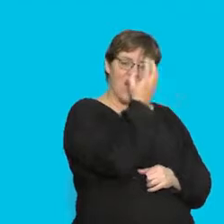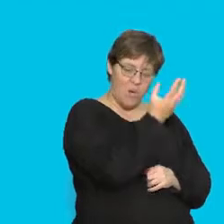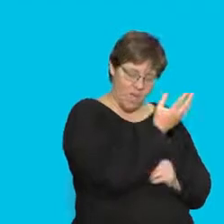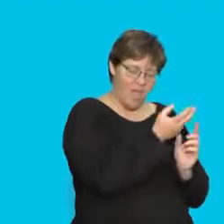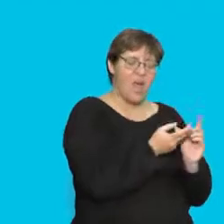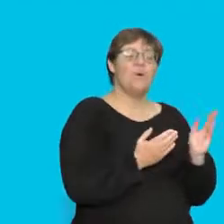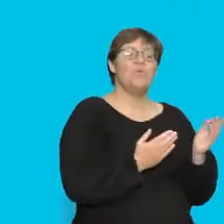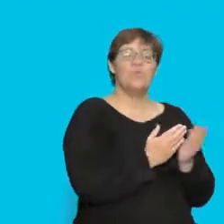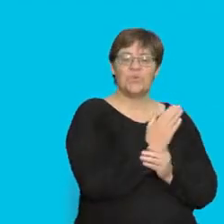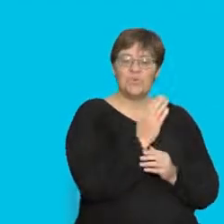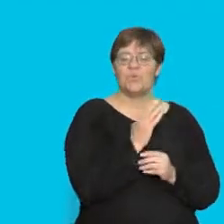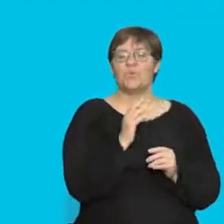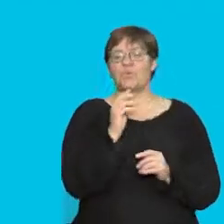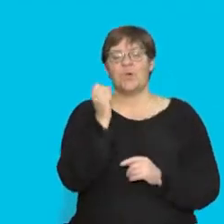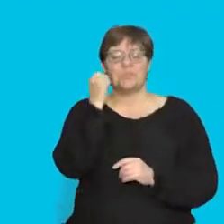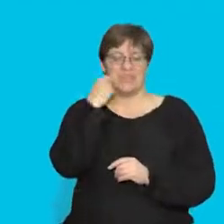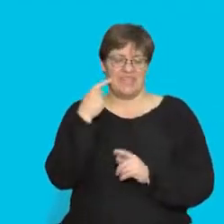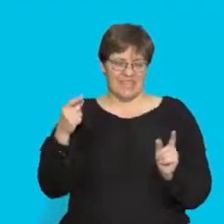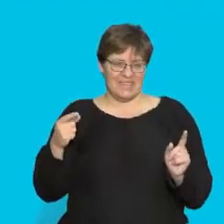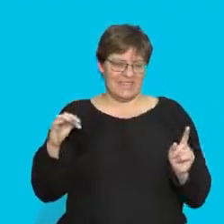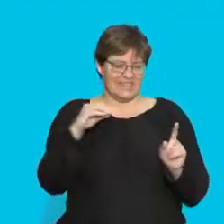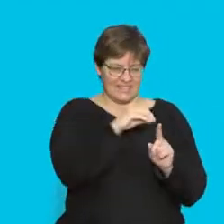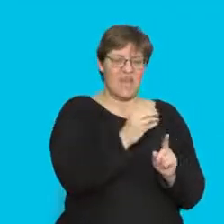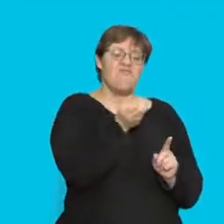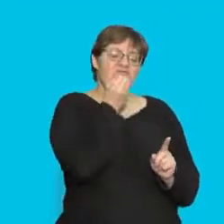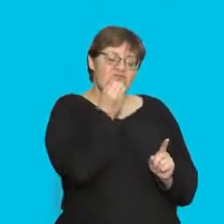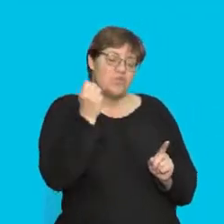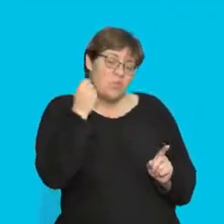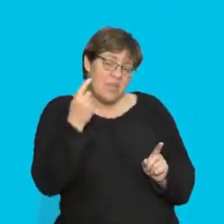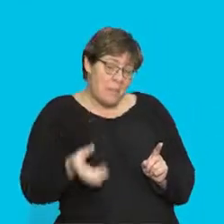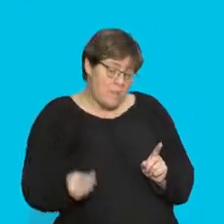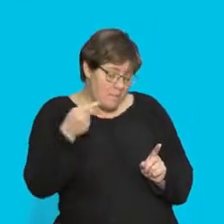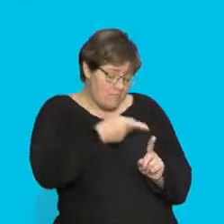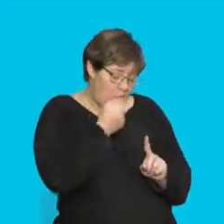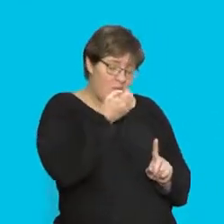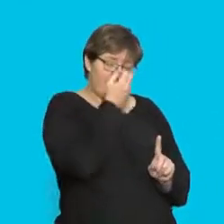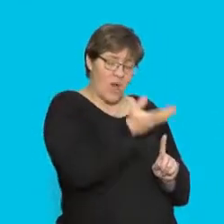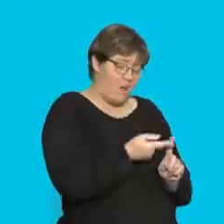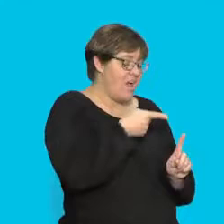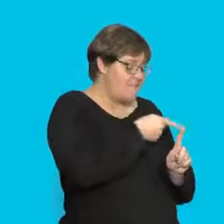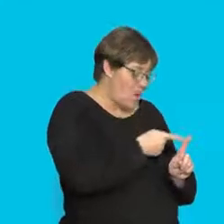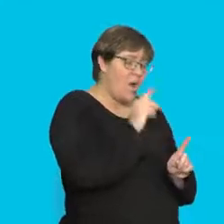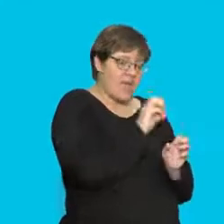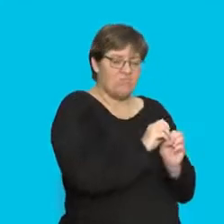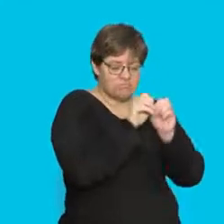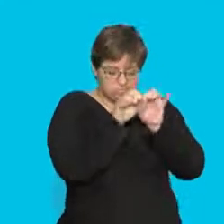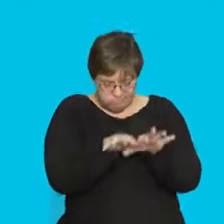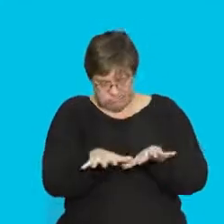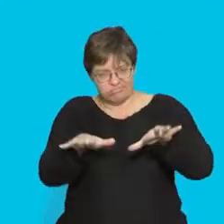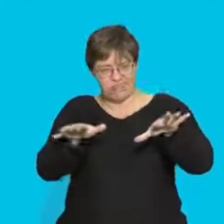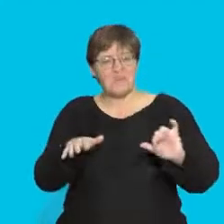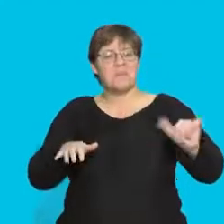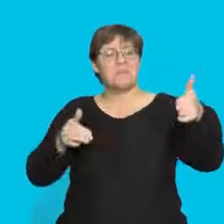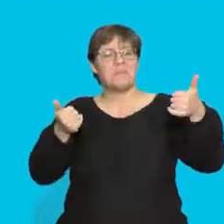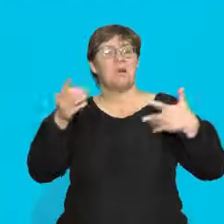the flower gets pollinated, the bee gets nectar. The way we were